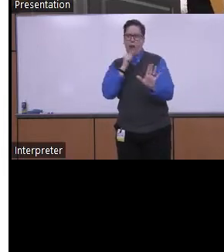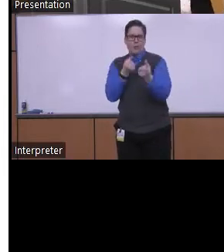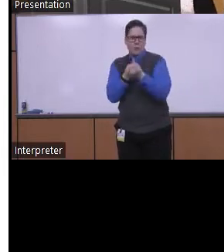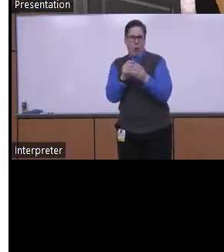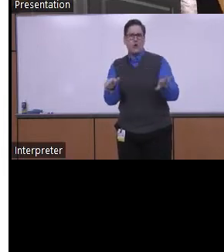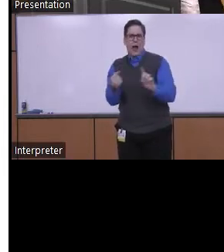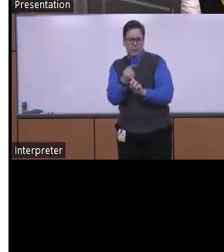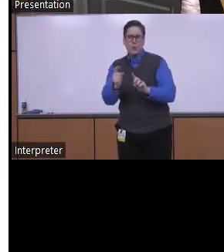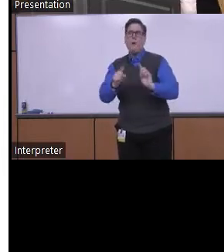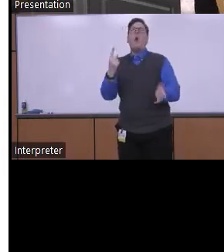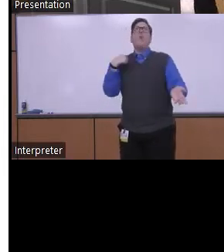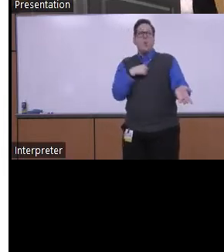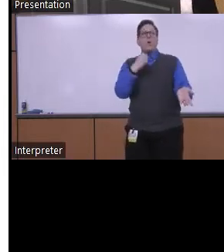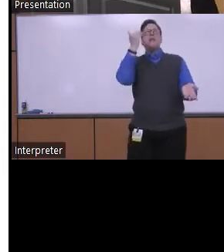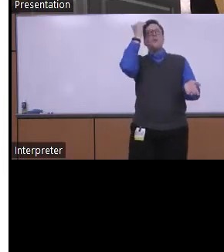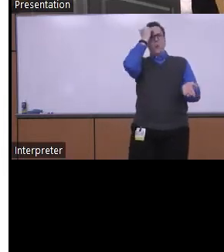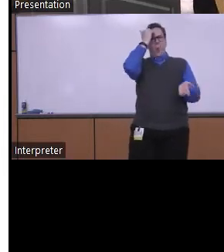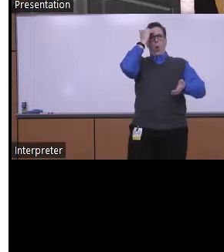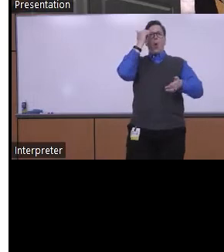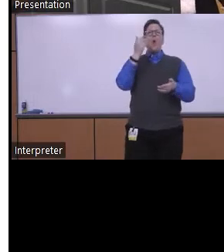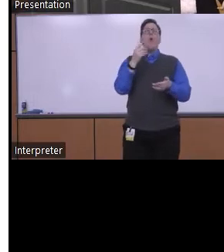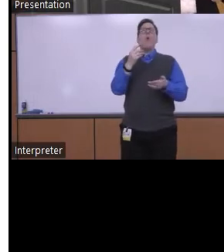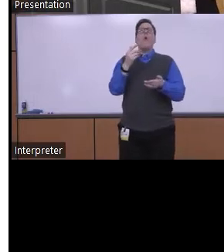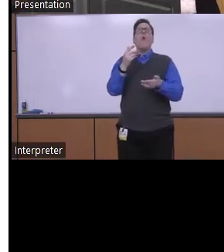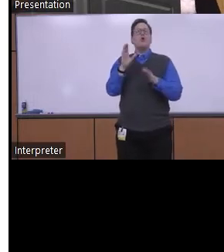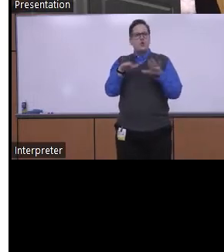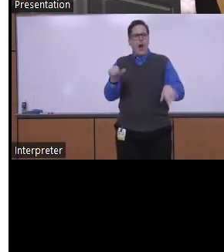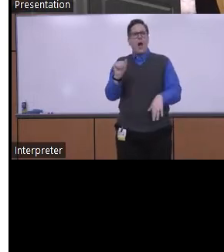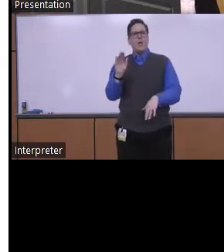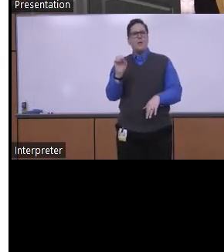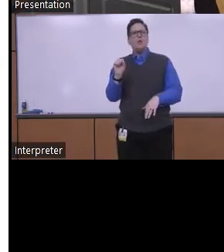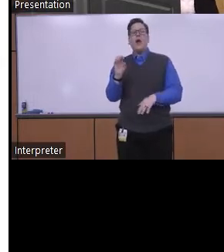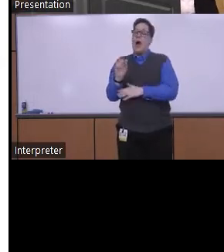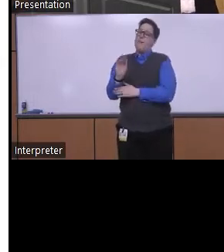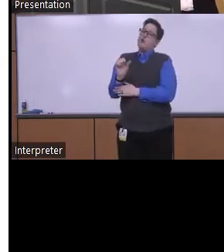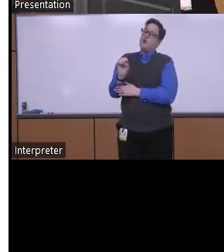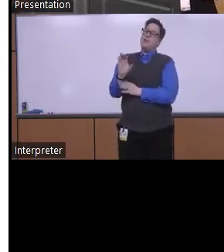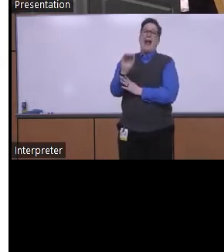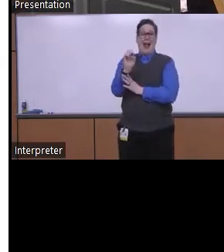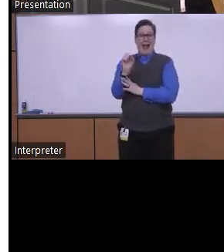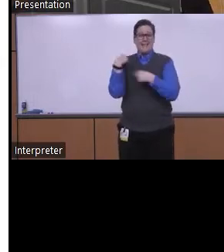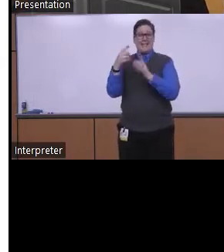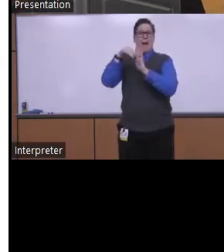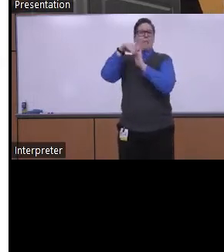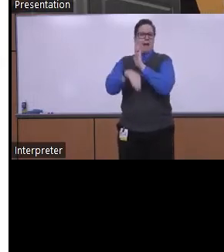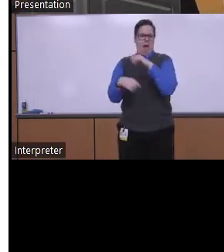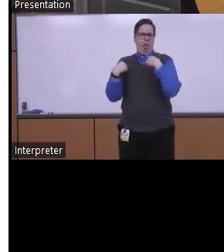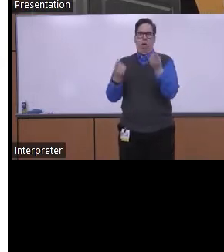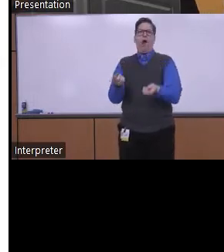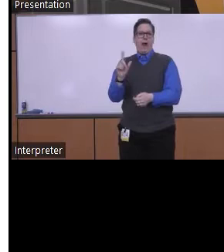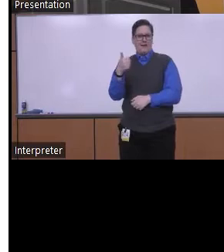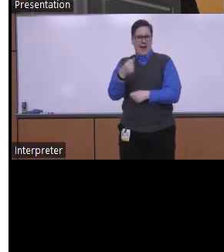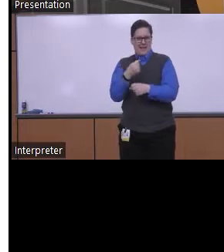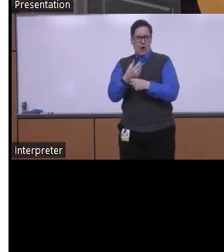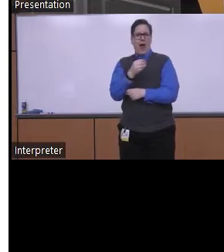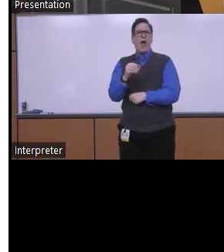of that. But we do know that there has been a steady decline in child abuse cases over the past decade. And in fact, the majority of substantiated